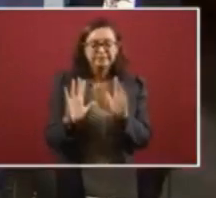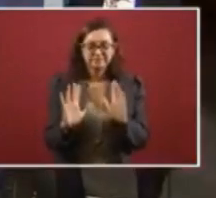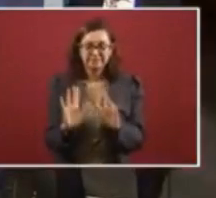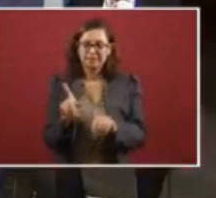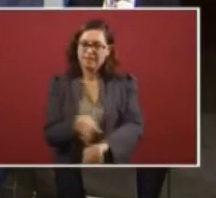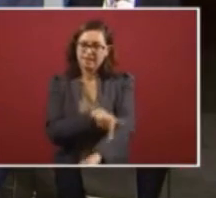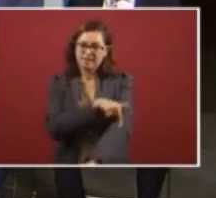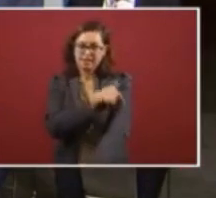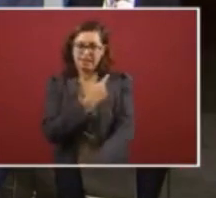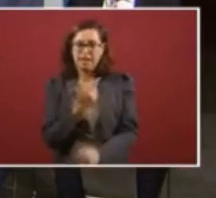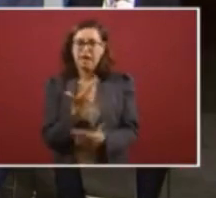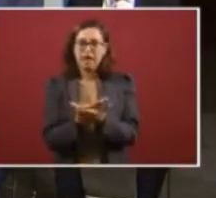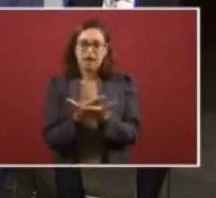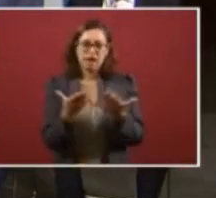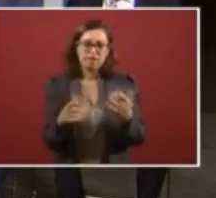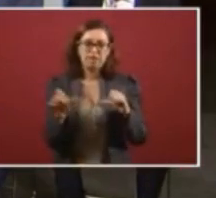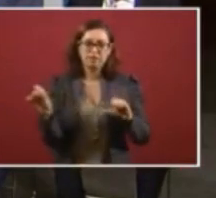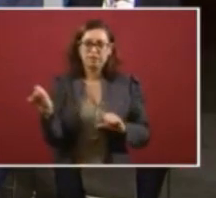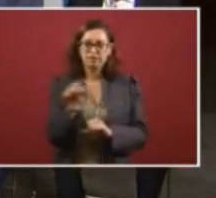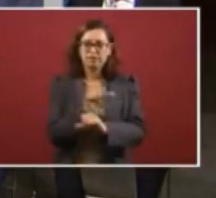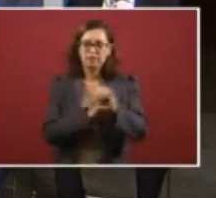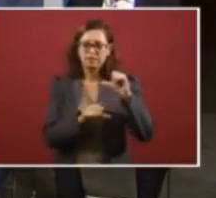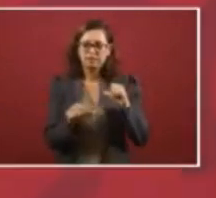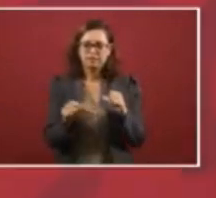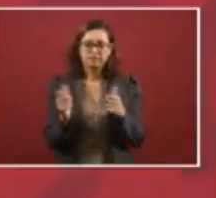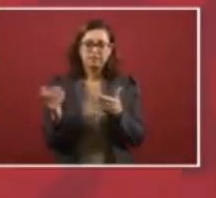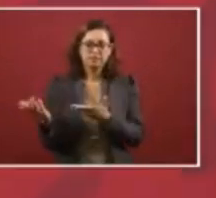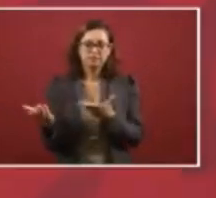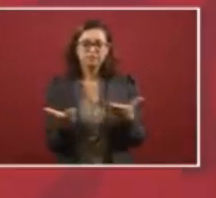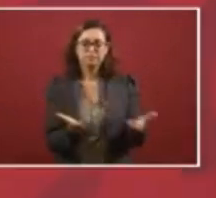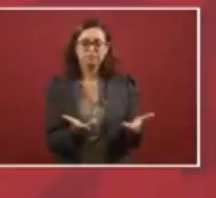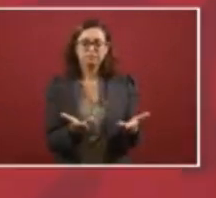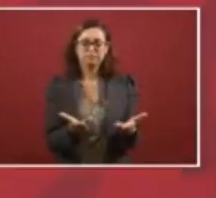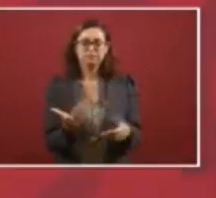So now we're going to let